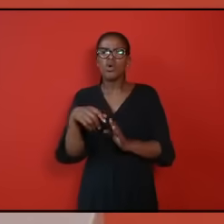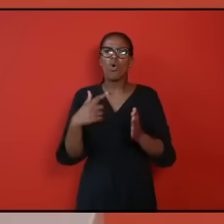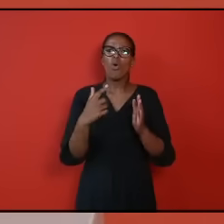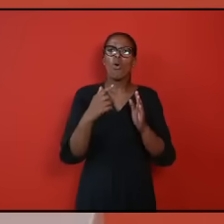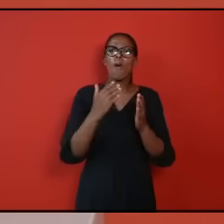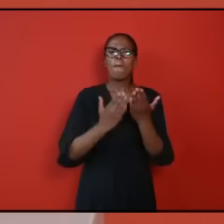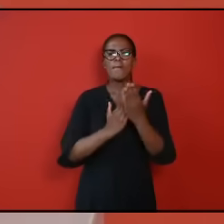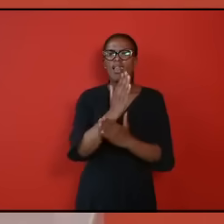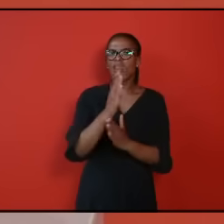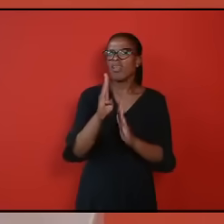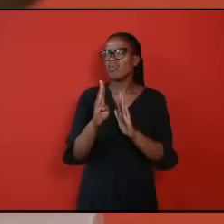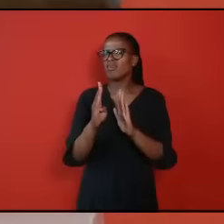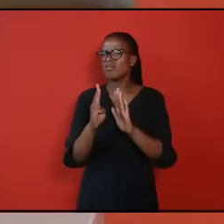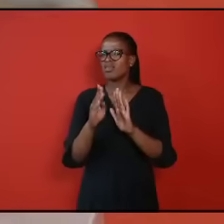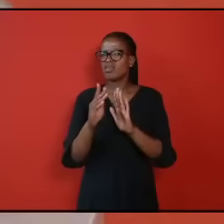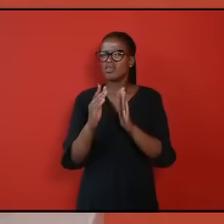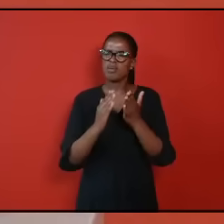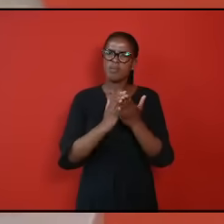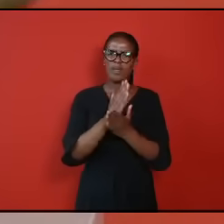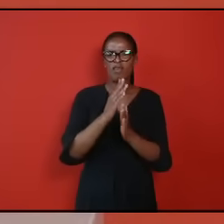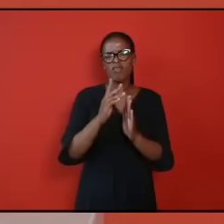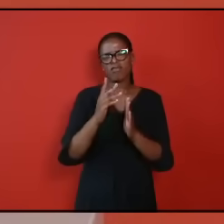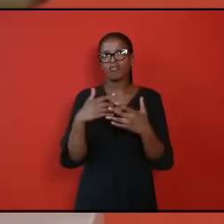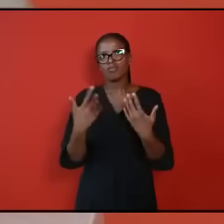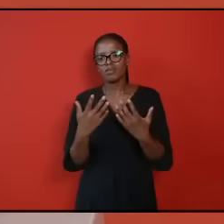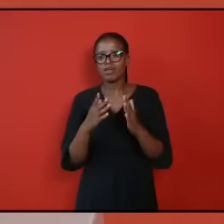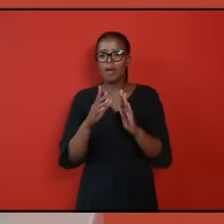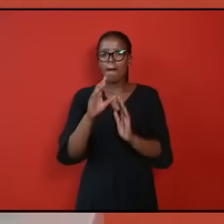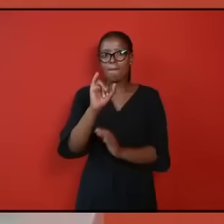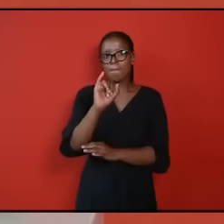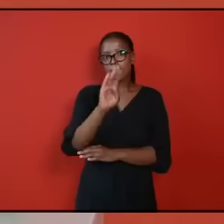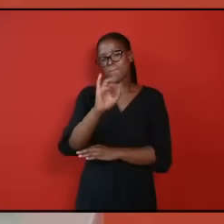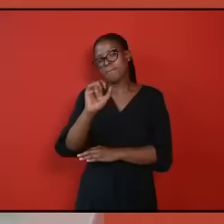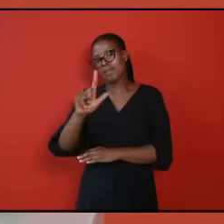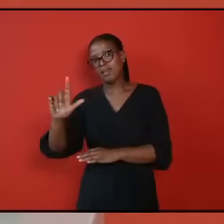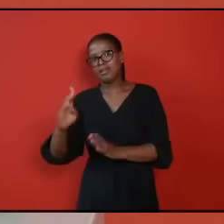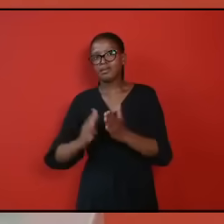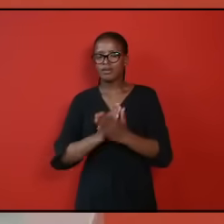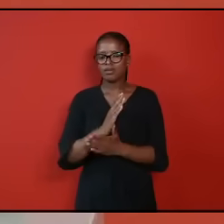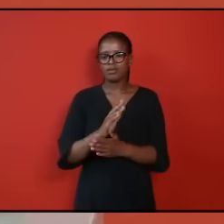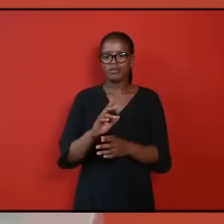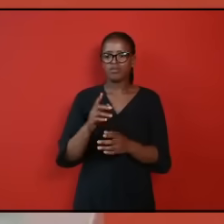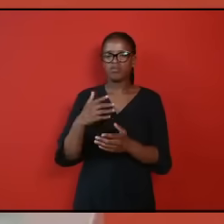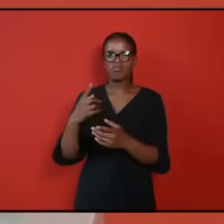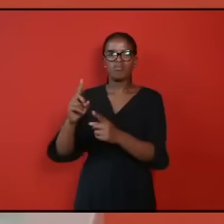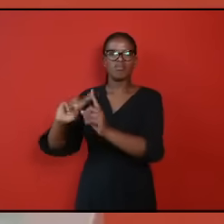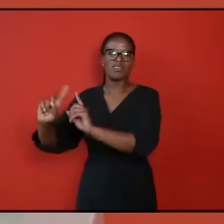Rights. No, that one you will discuss with your friends at Chickenas.